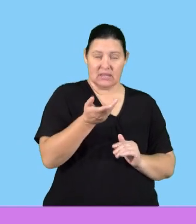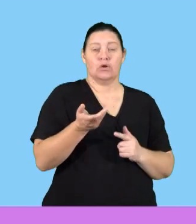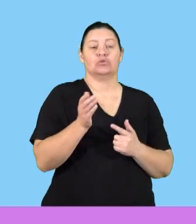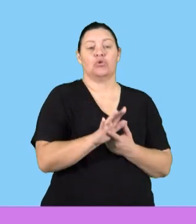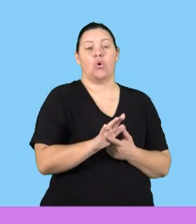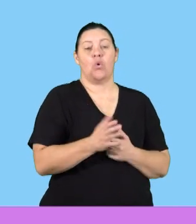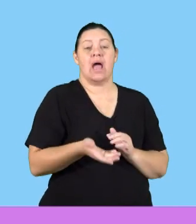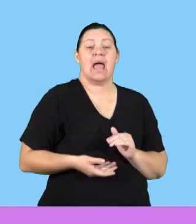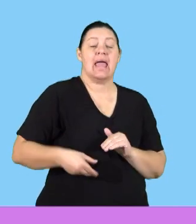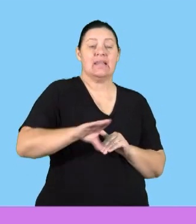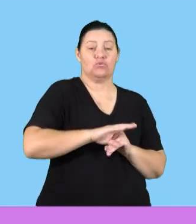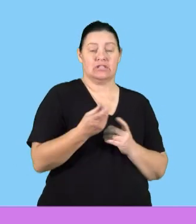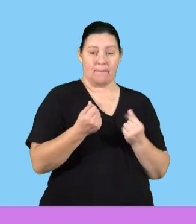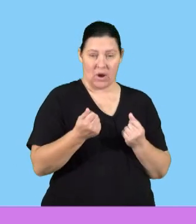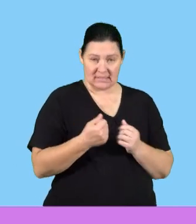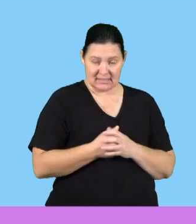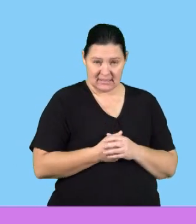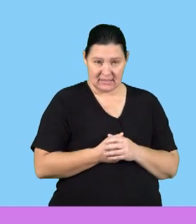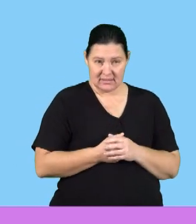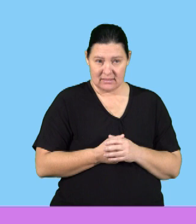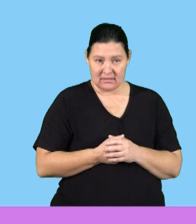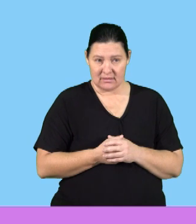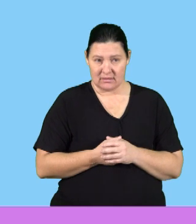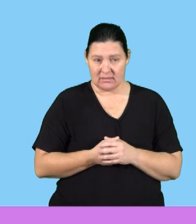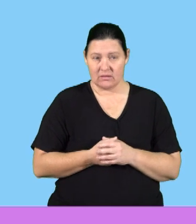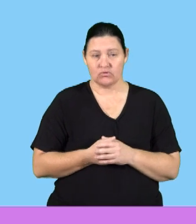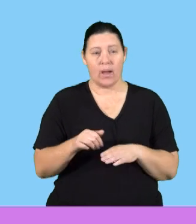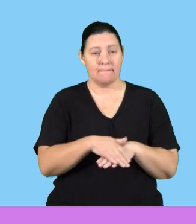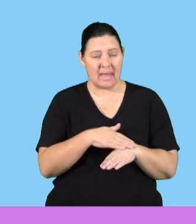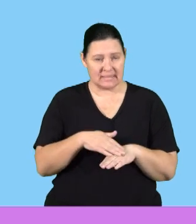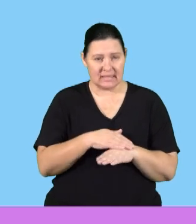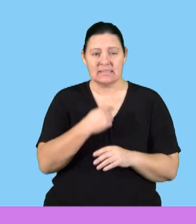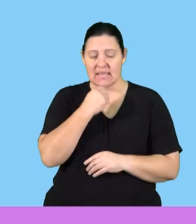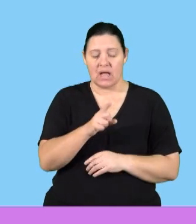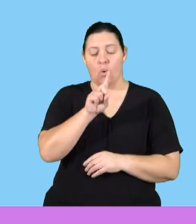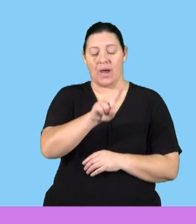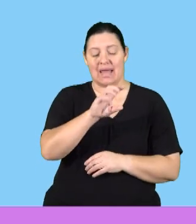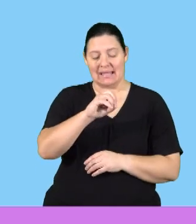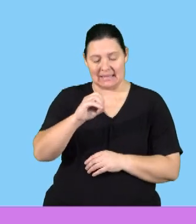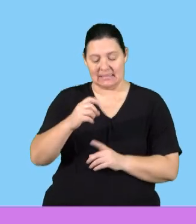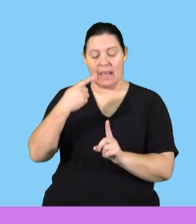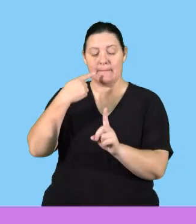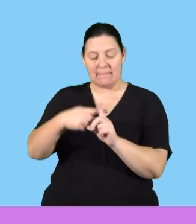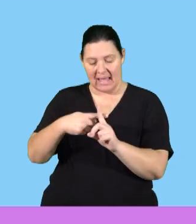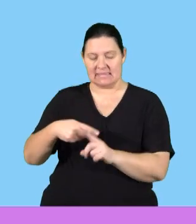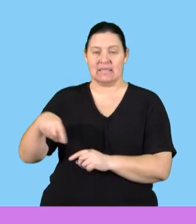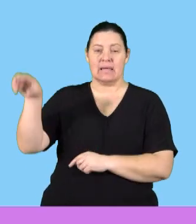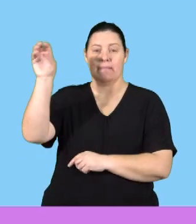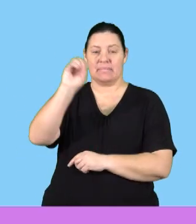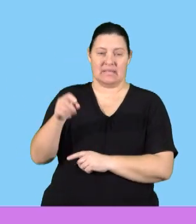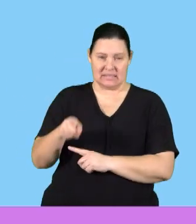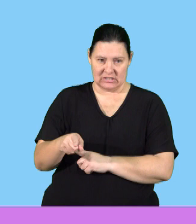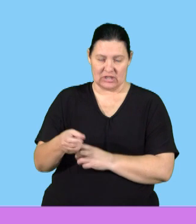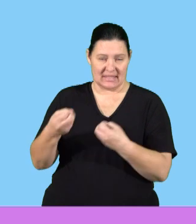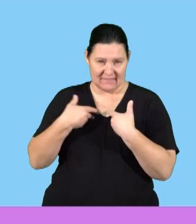it shows that there was an increase. Remember, the basic principle is to say 100 plus the